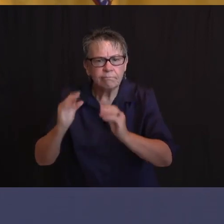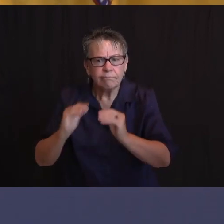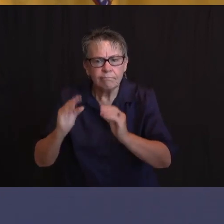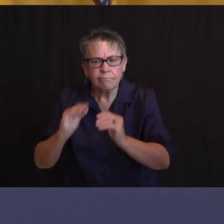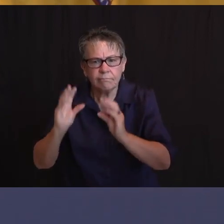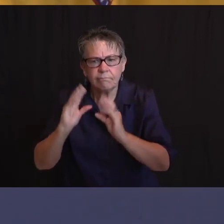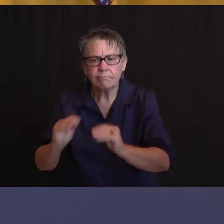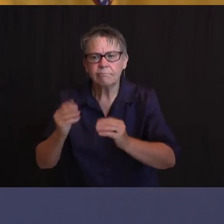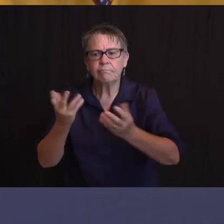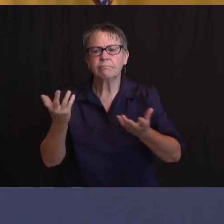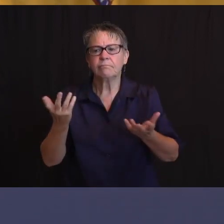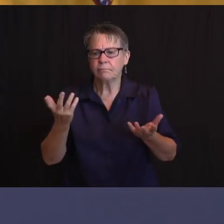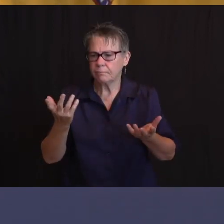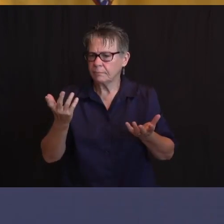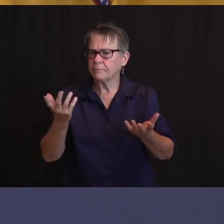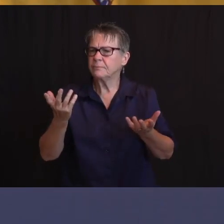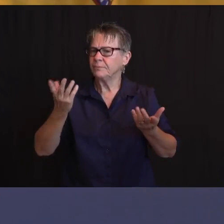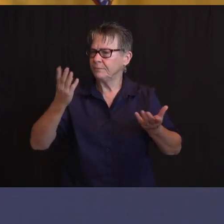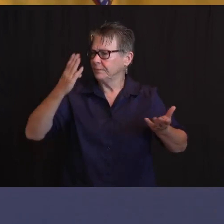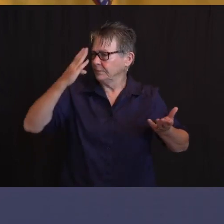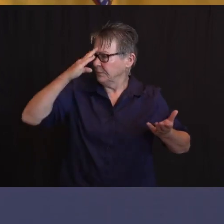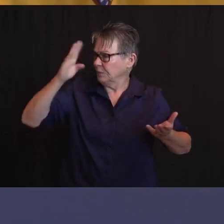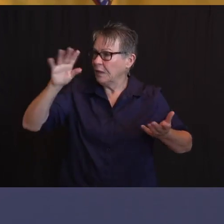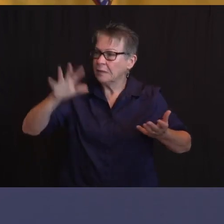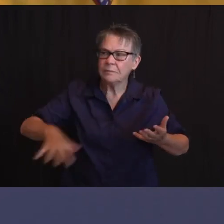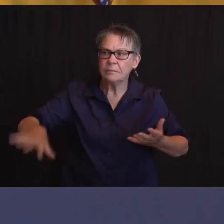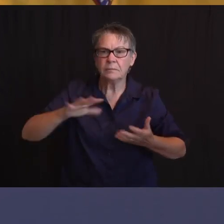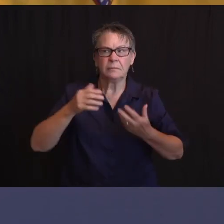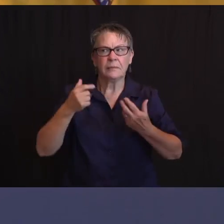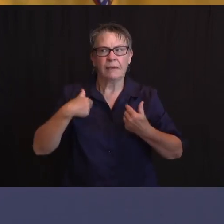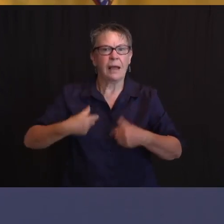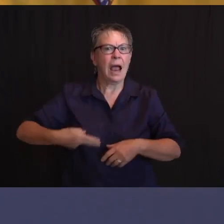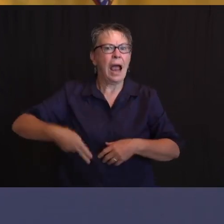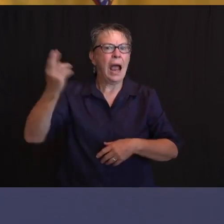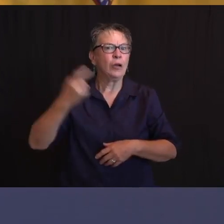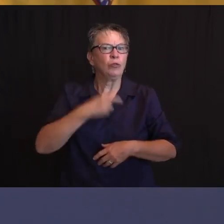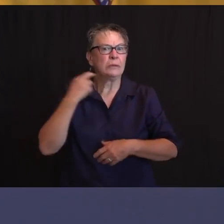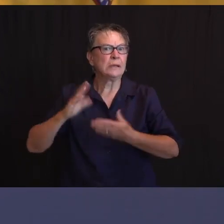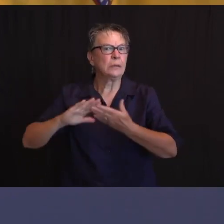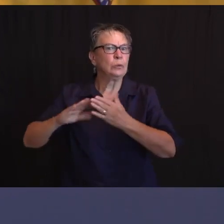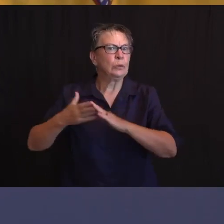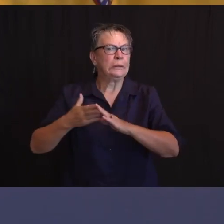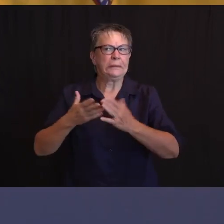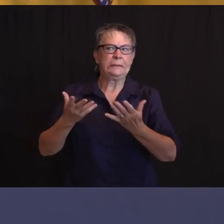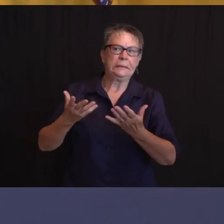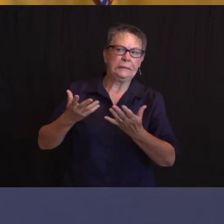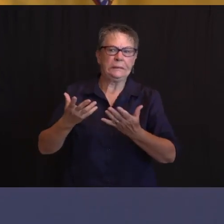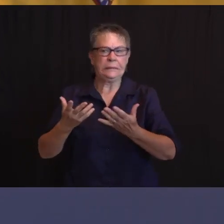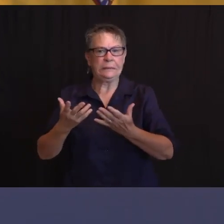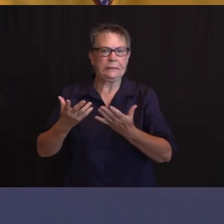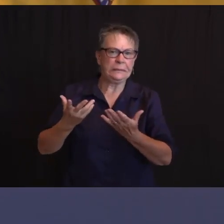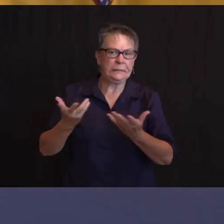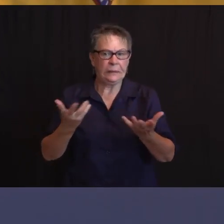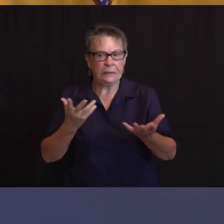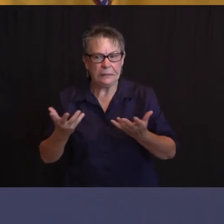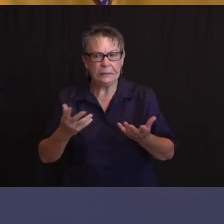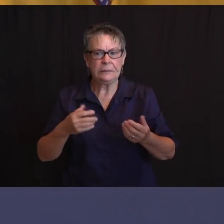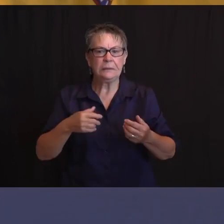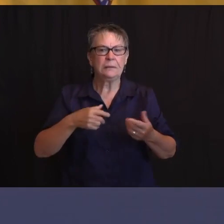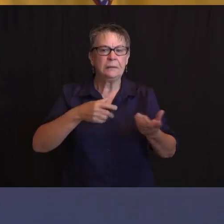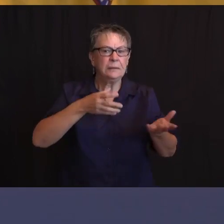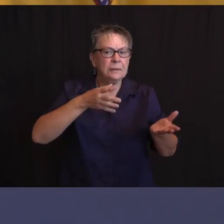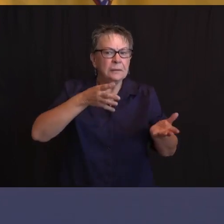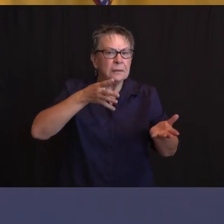speaking, perhaps not the same level of vulnerability, but the same reality in terms of the remote experience. It's another reason why we got to solve